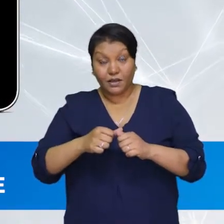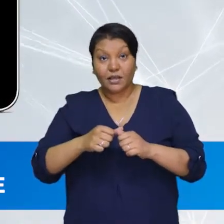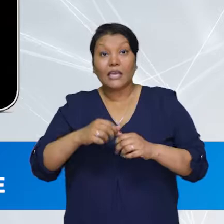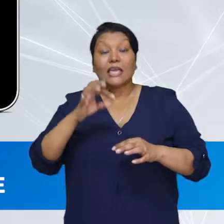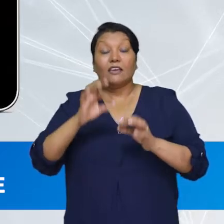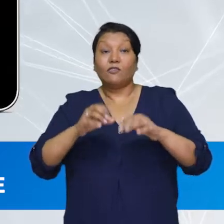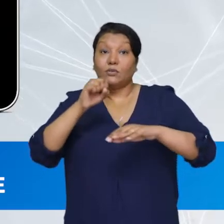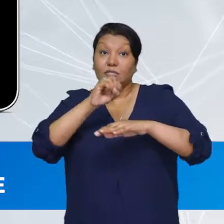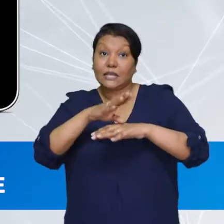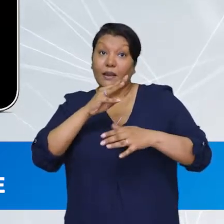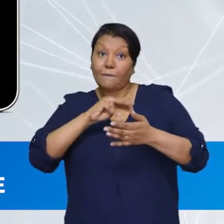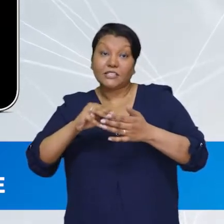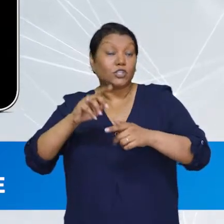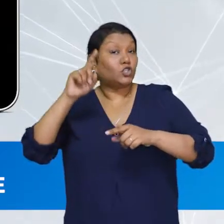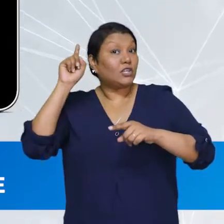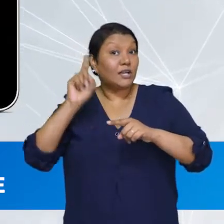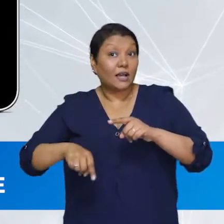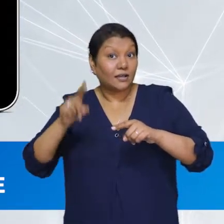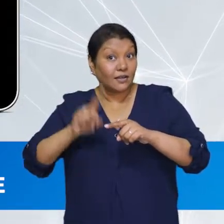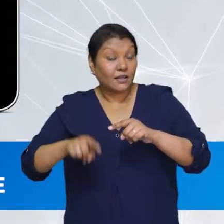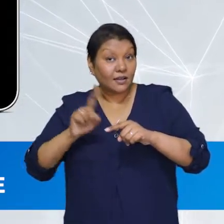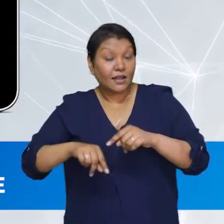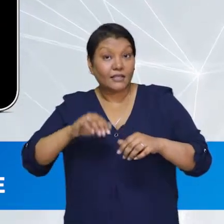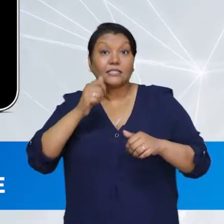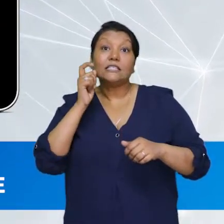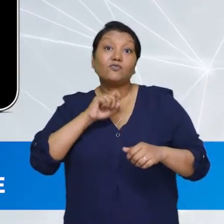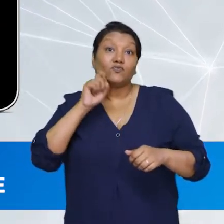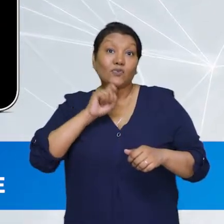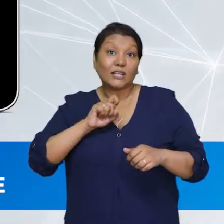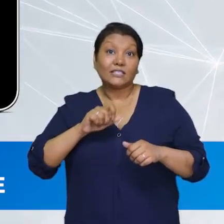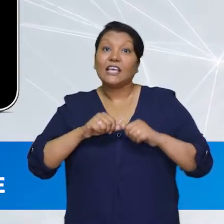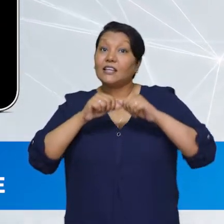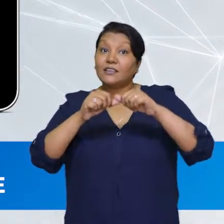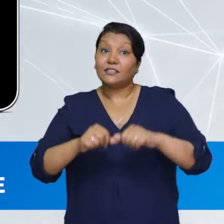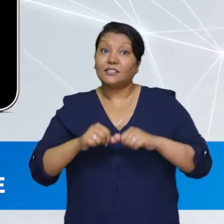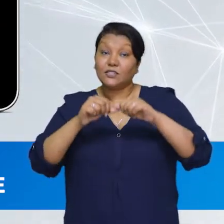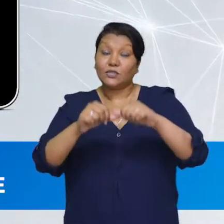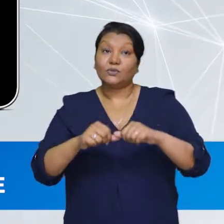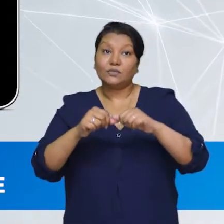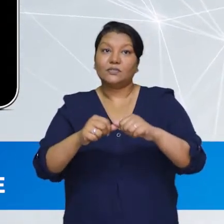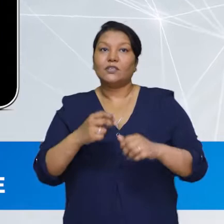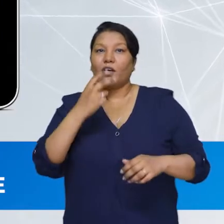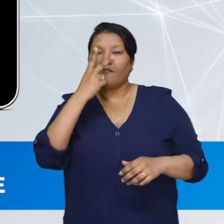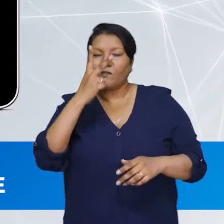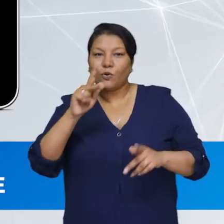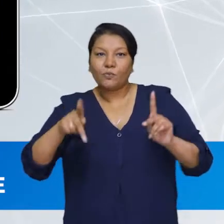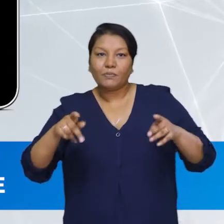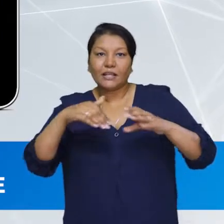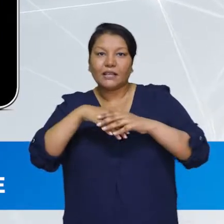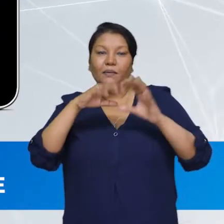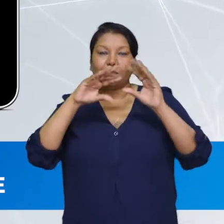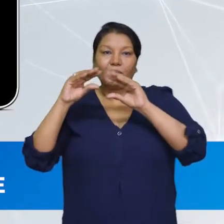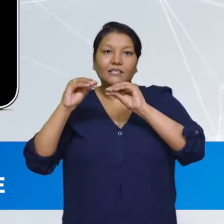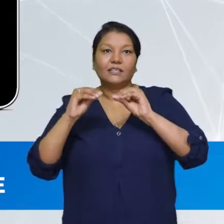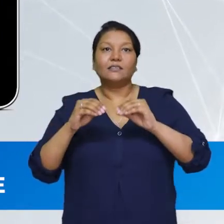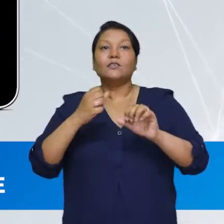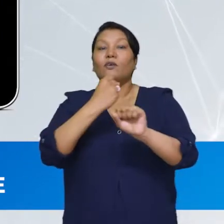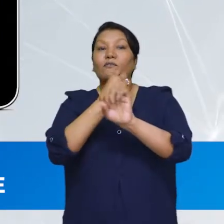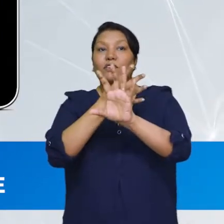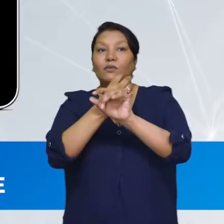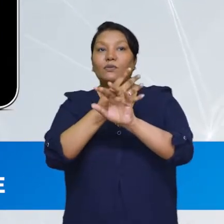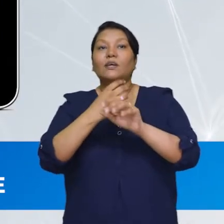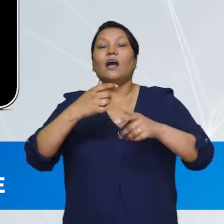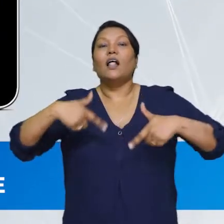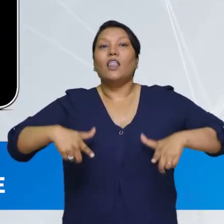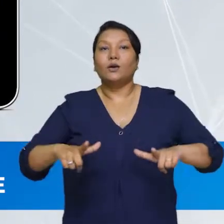to note that once a message is sent, it cannot be removed or deleted. View participants. Video